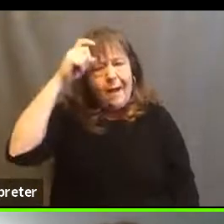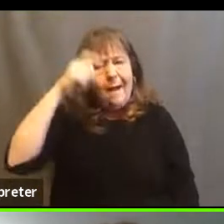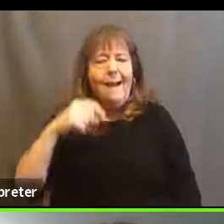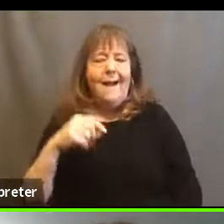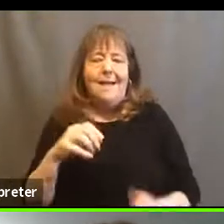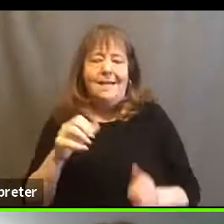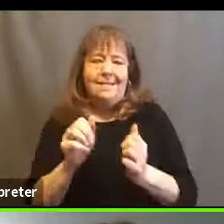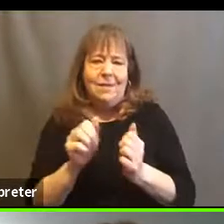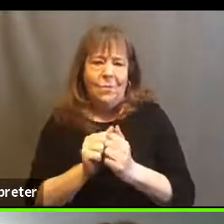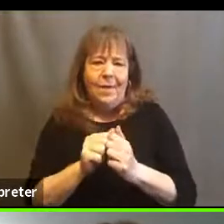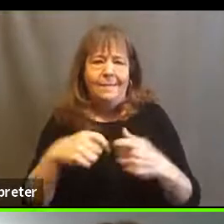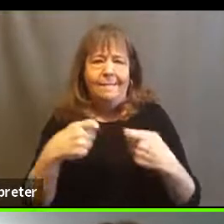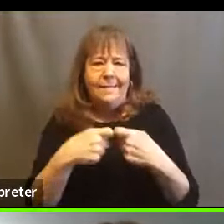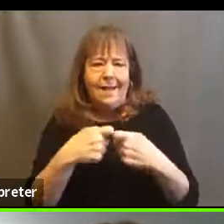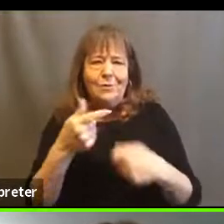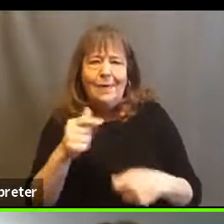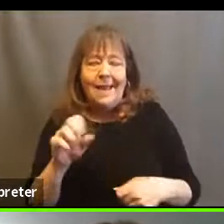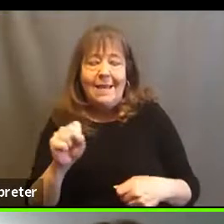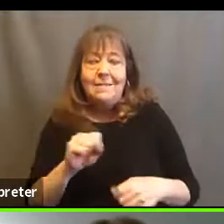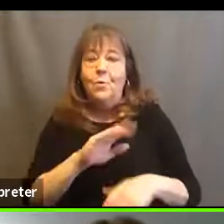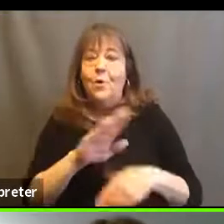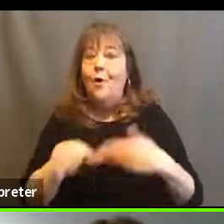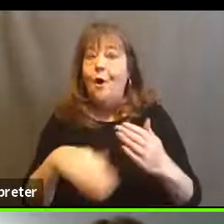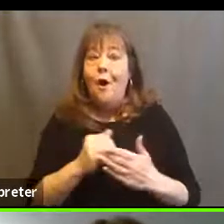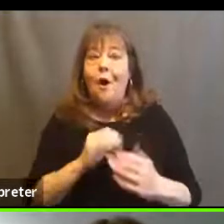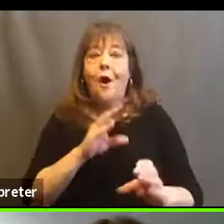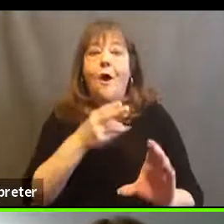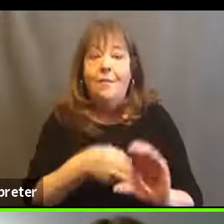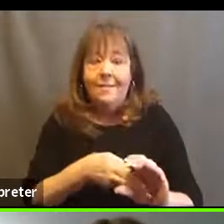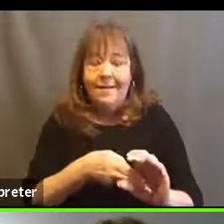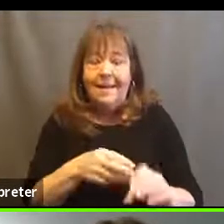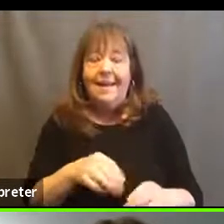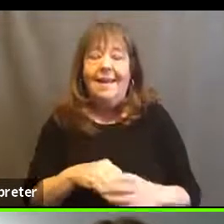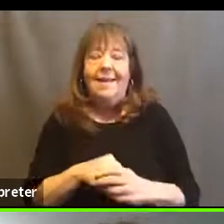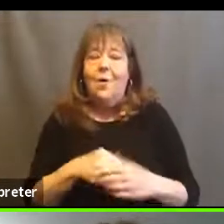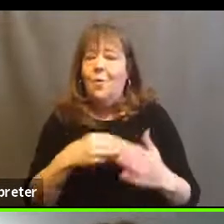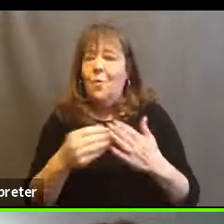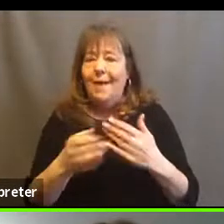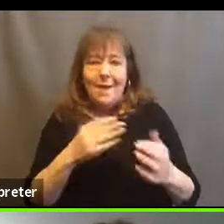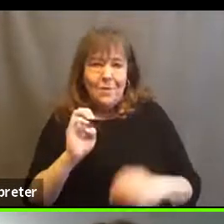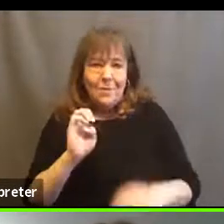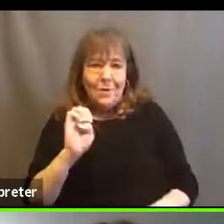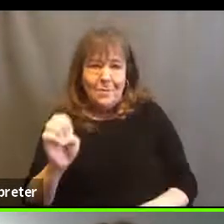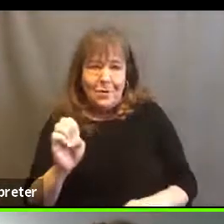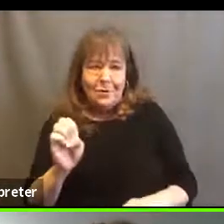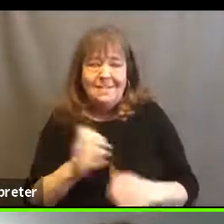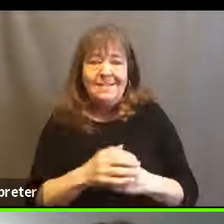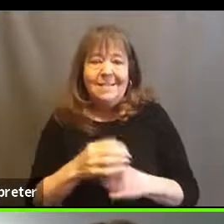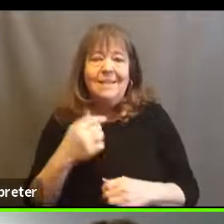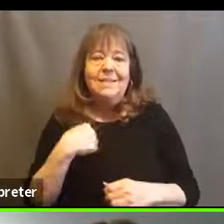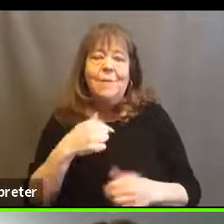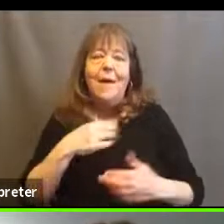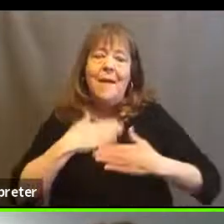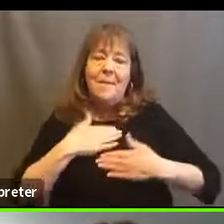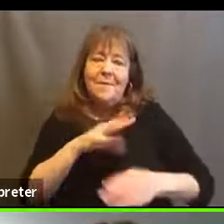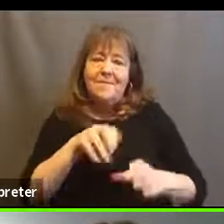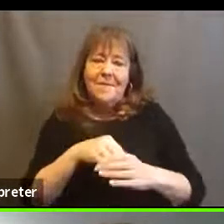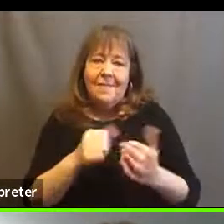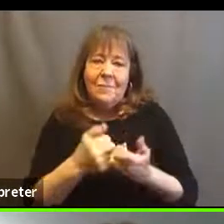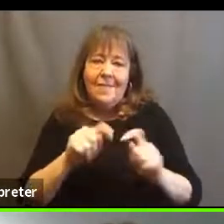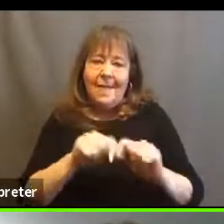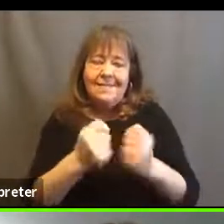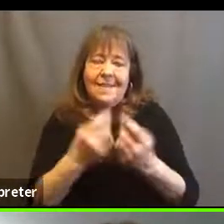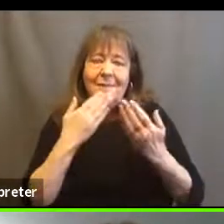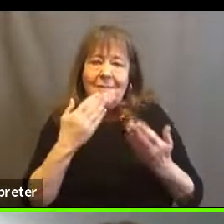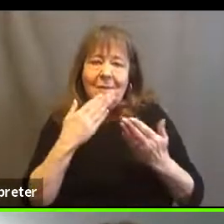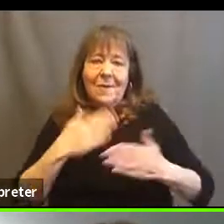we're all in Amarillo and all in for whatever the emergency is. And so I'm glad to be part of that team. So thank you, Dave. I'm